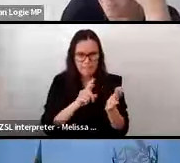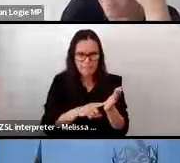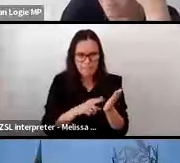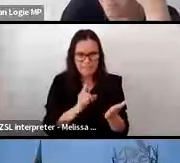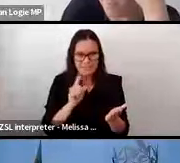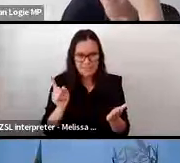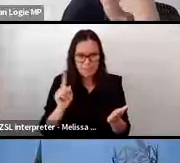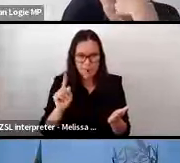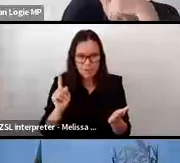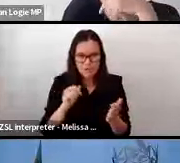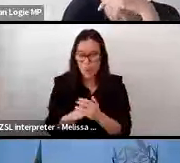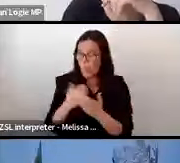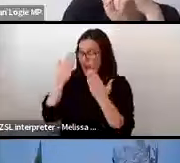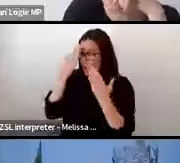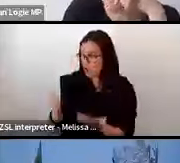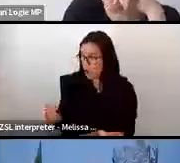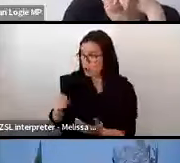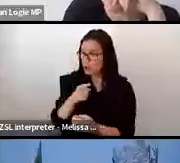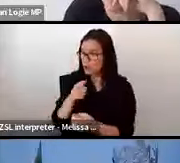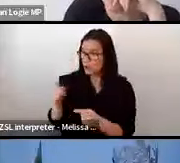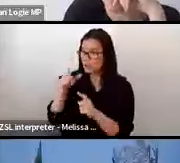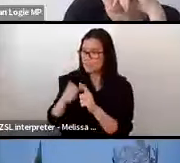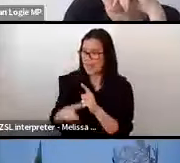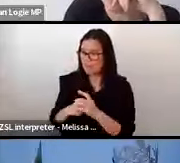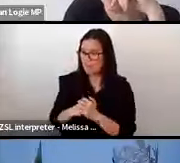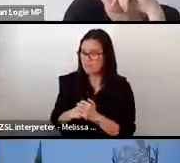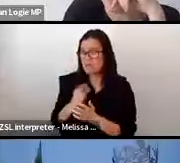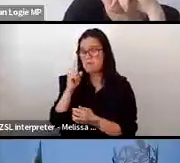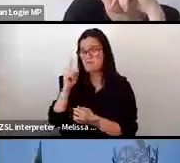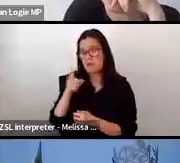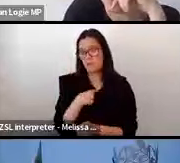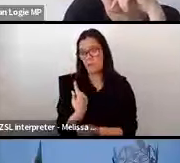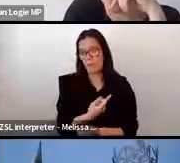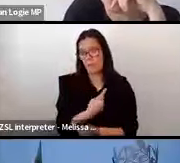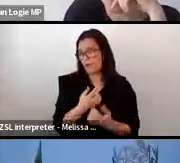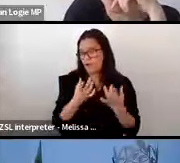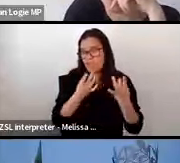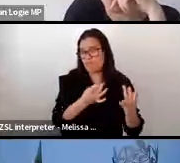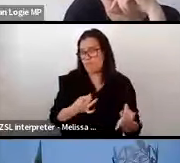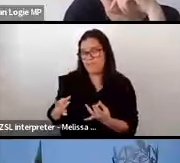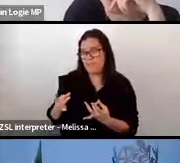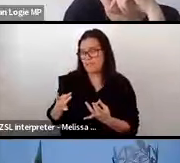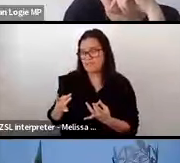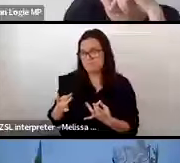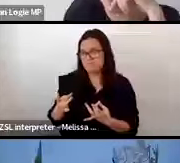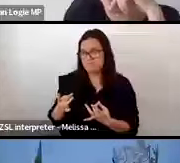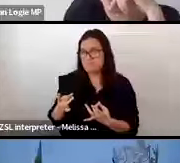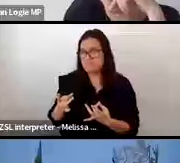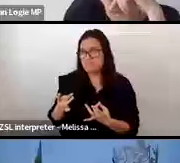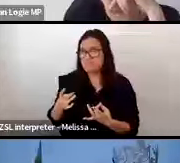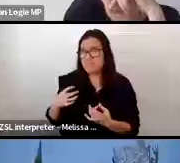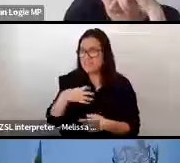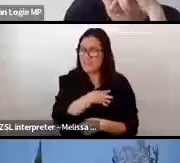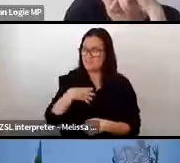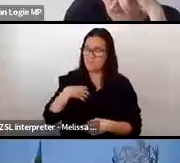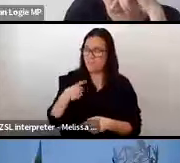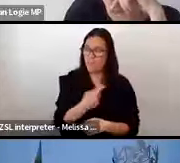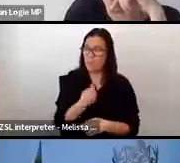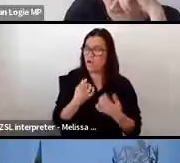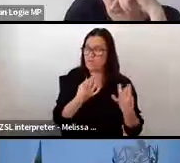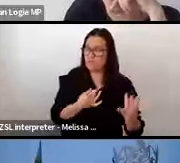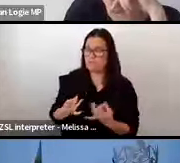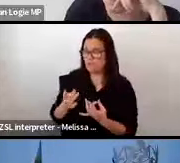their predicament, but we're just not prepared as a society and government to take the action needed to address